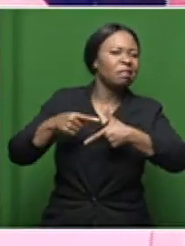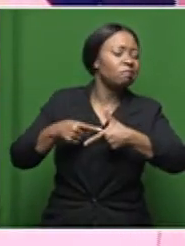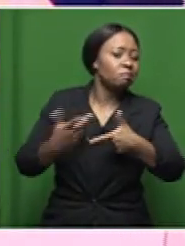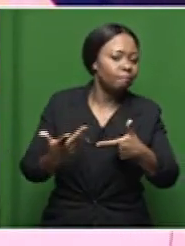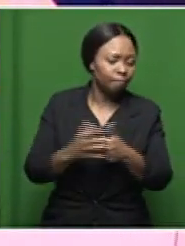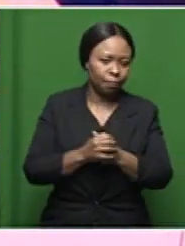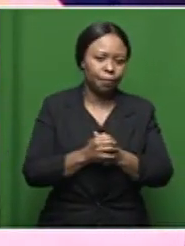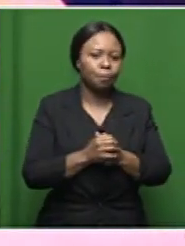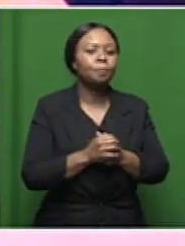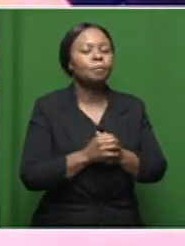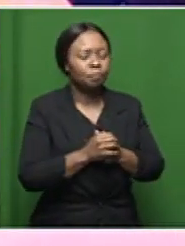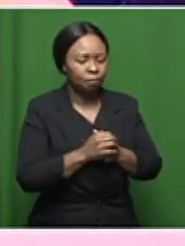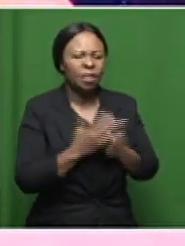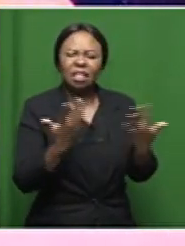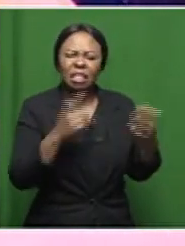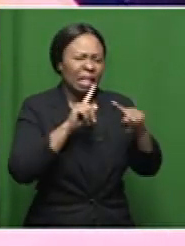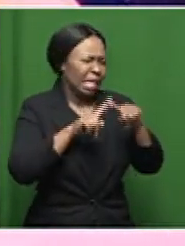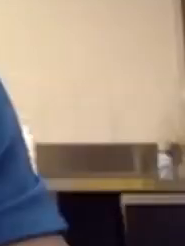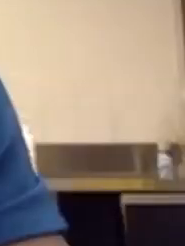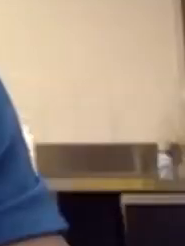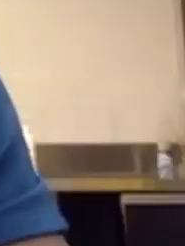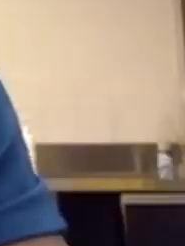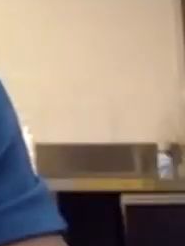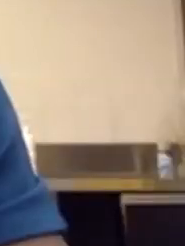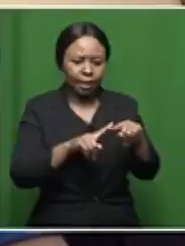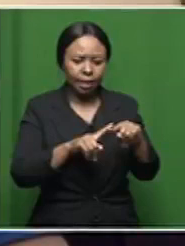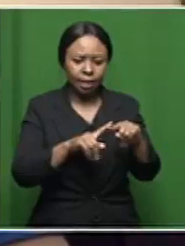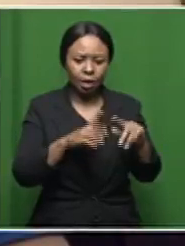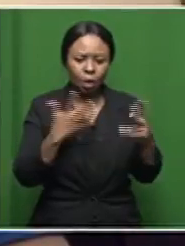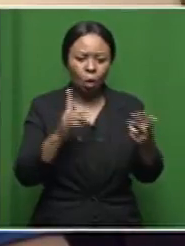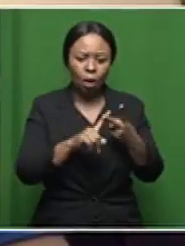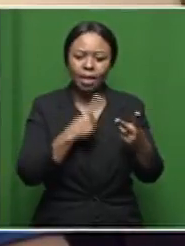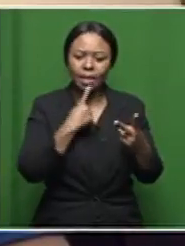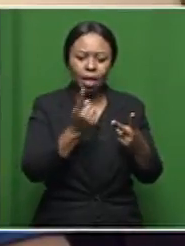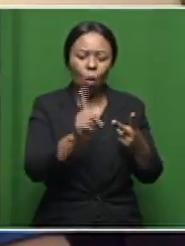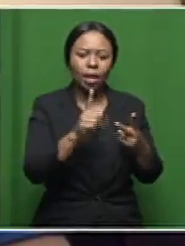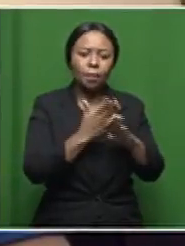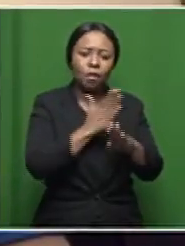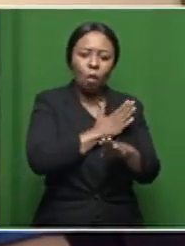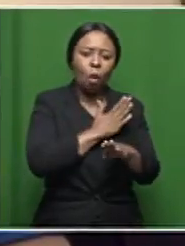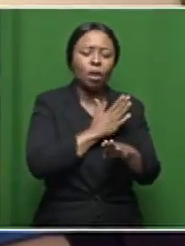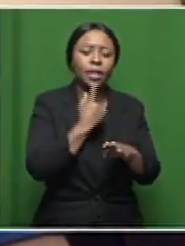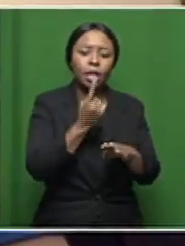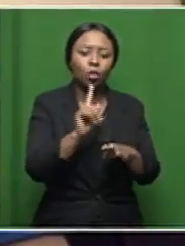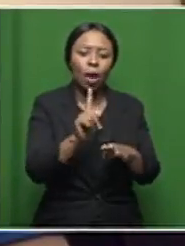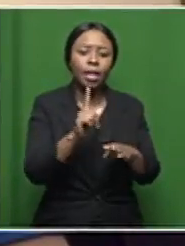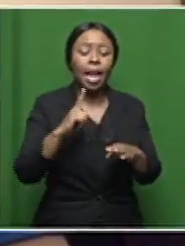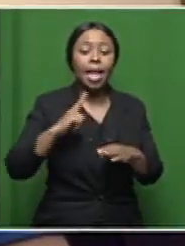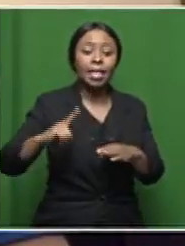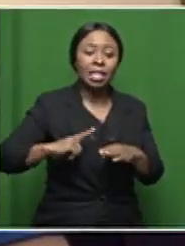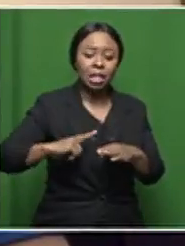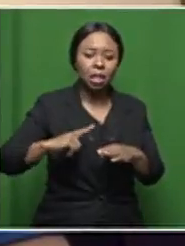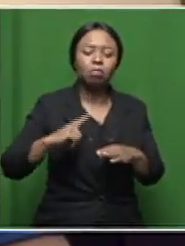So, Dr. Mtomeni, it depends, all right. But what has been said before is that ladies need to